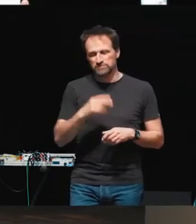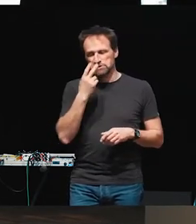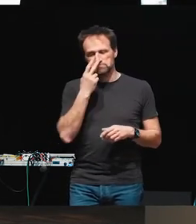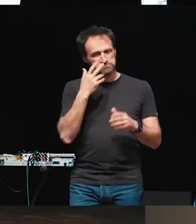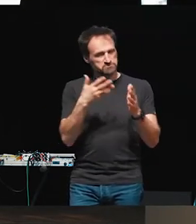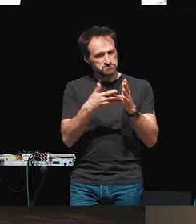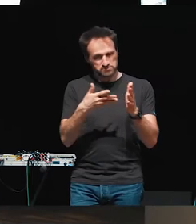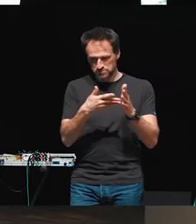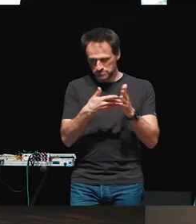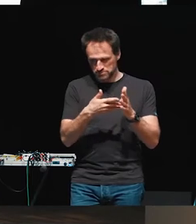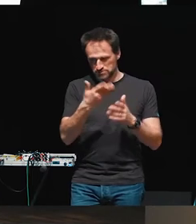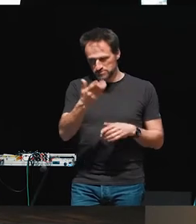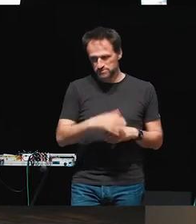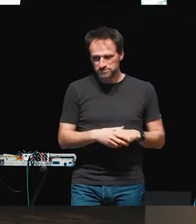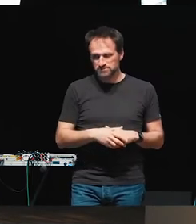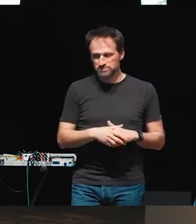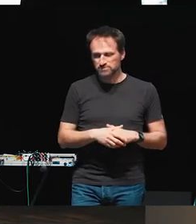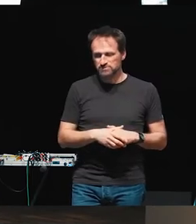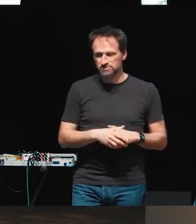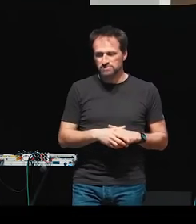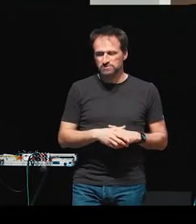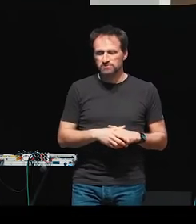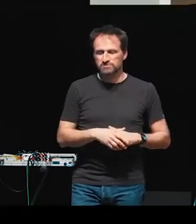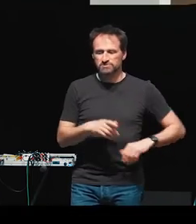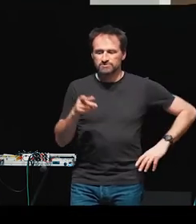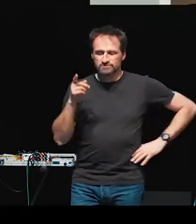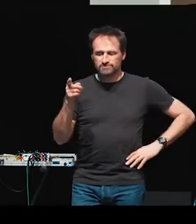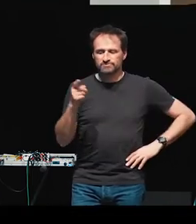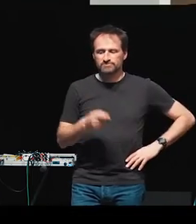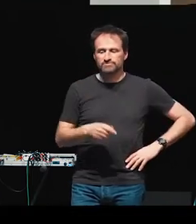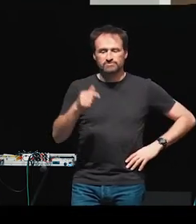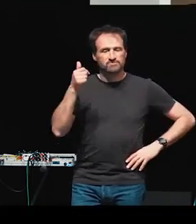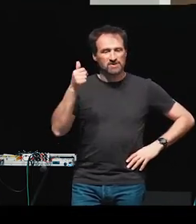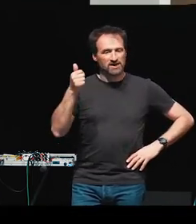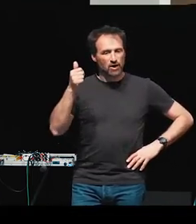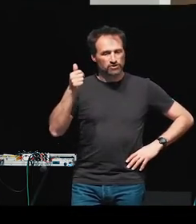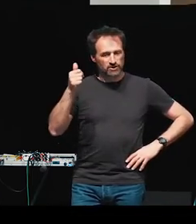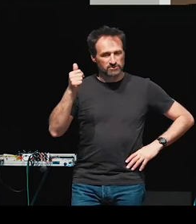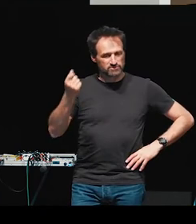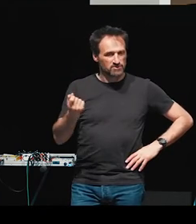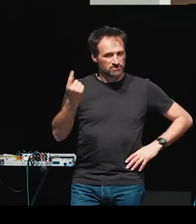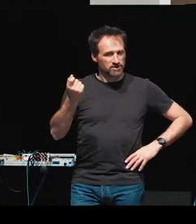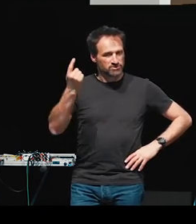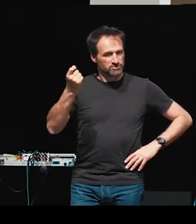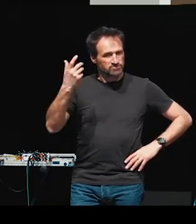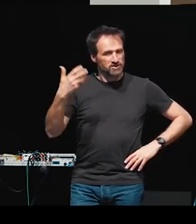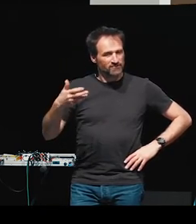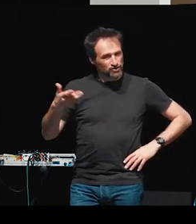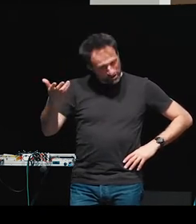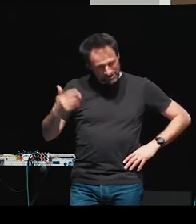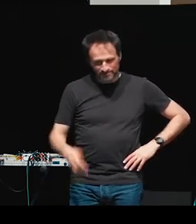this is exactly the same code. We have a simple counter app. Yay!